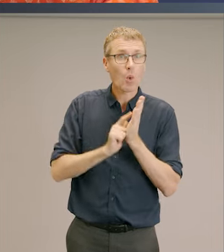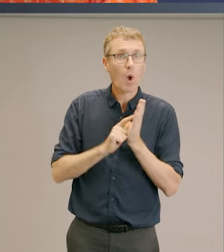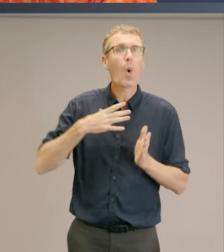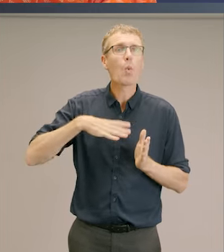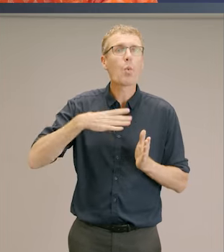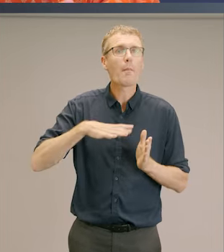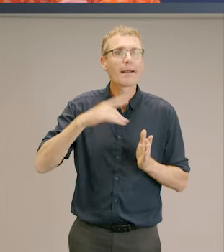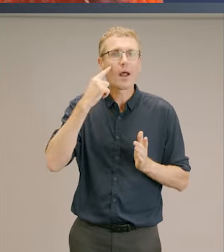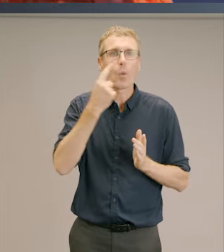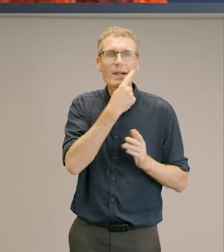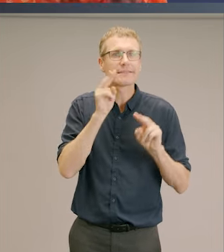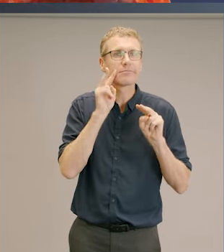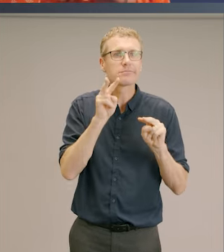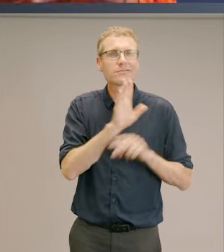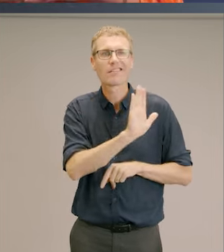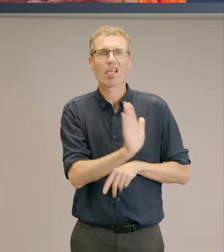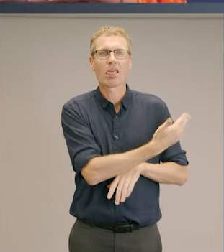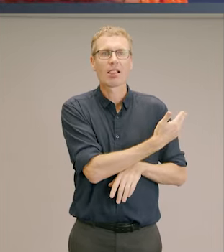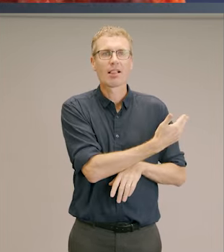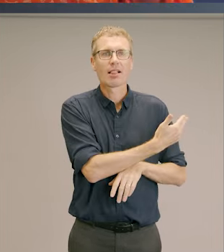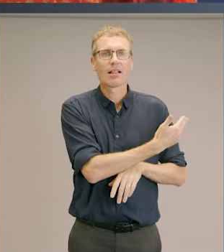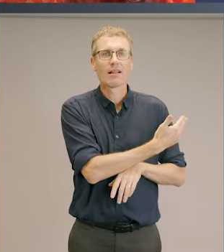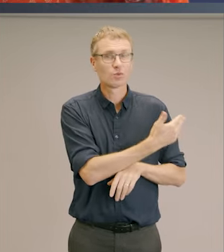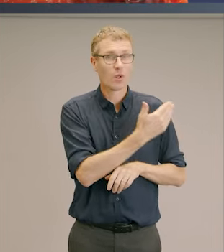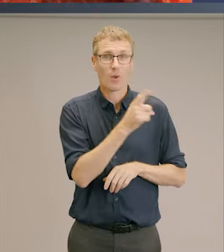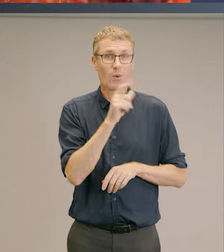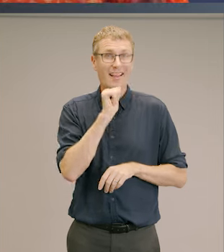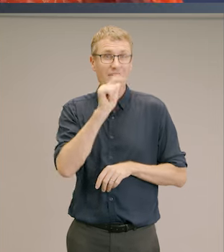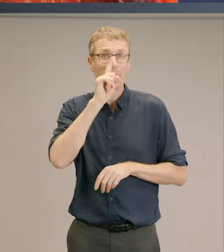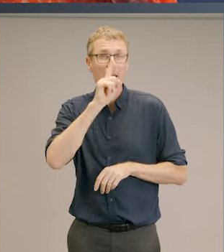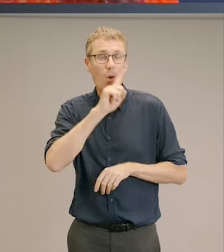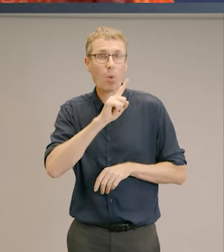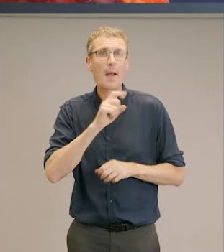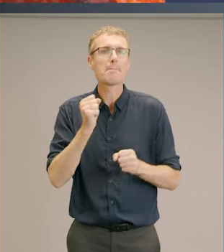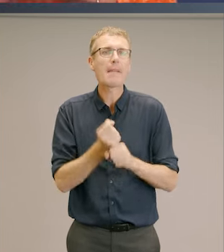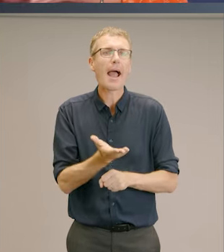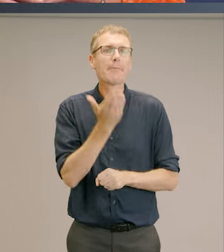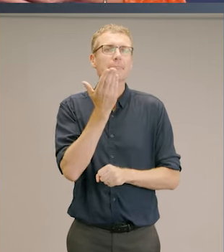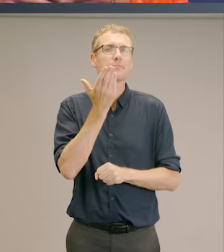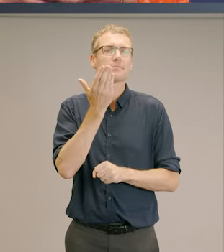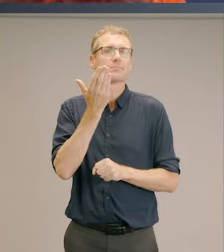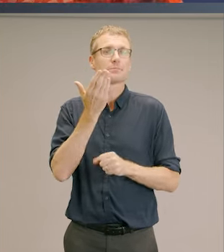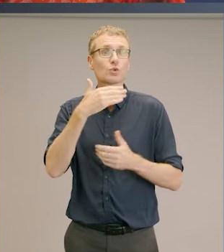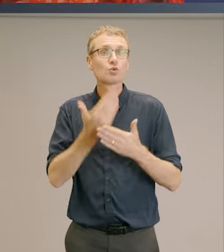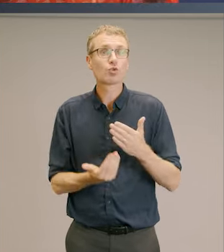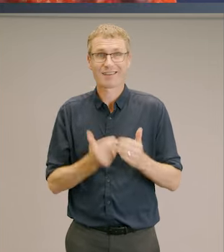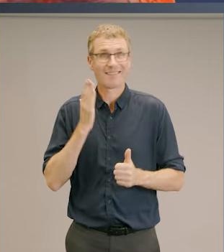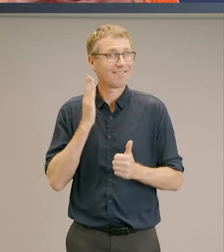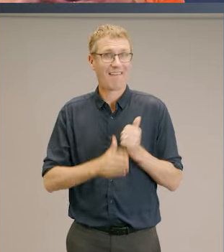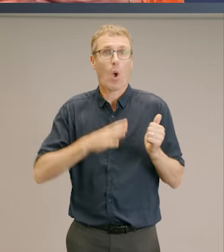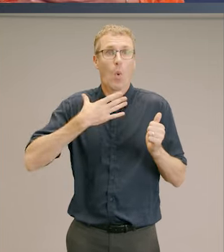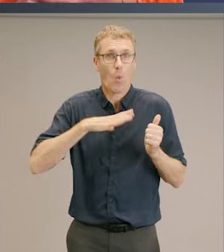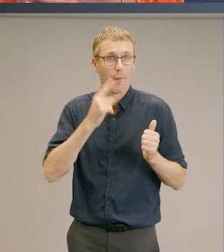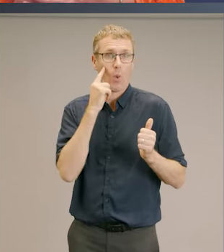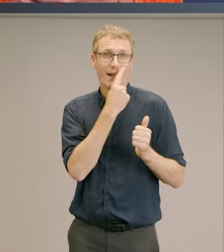valid. This would never have been made up. This would have never been the way that anybody wrote the story, if they wrote the story in